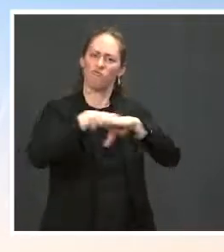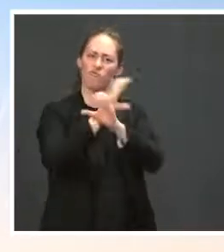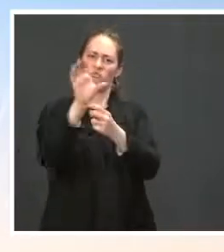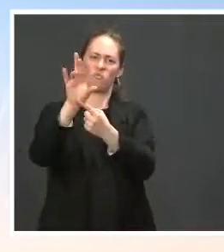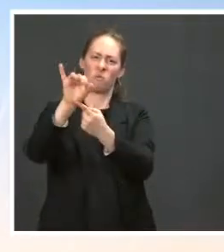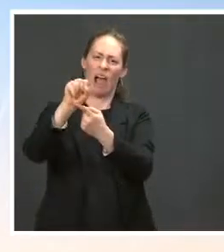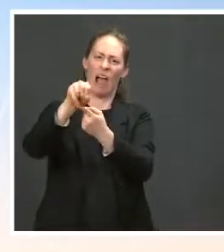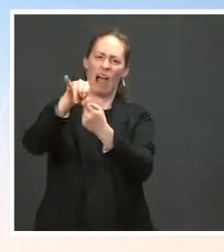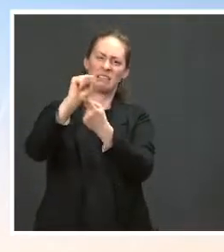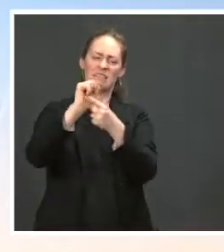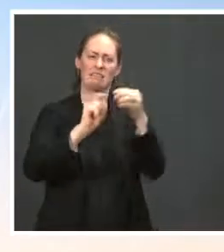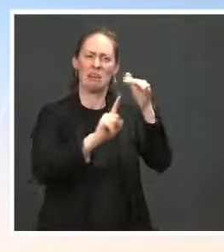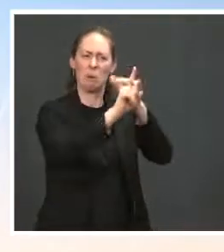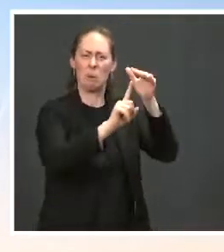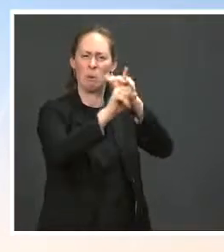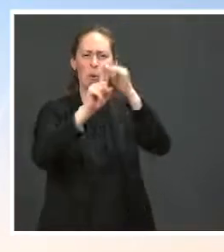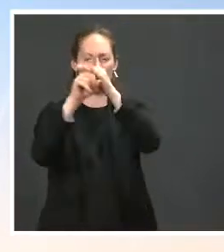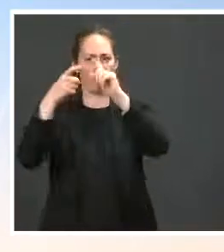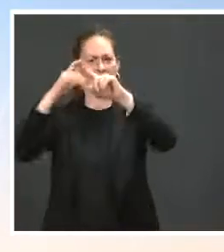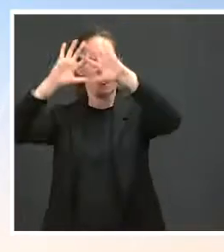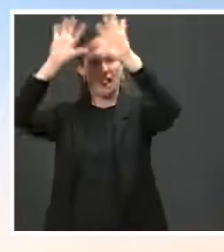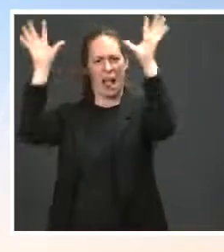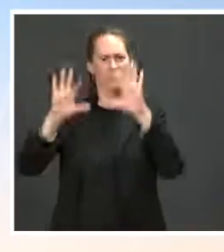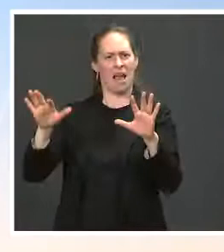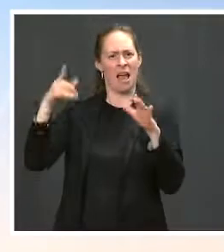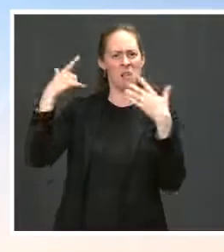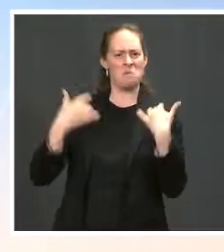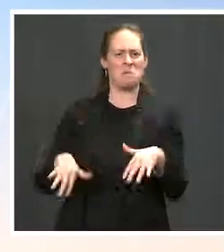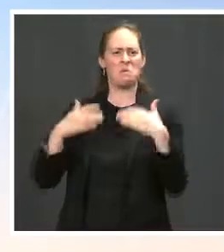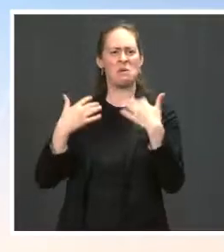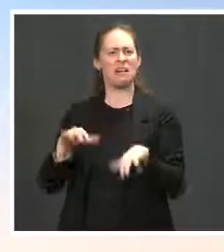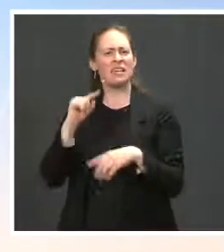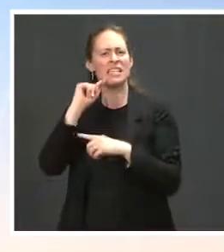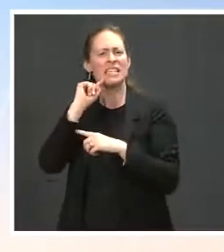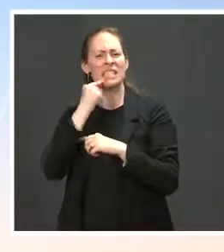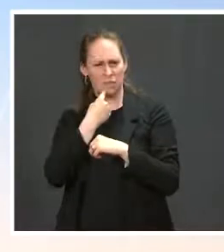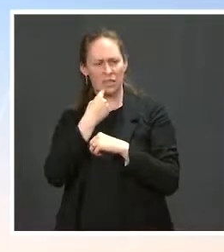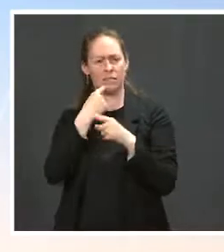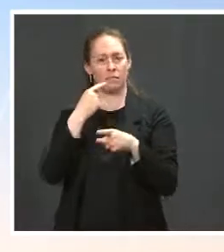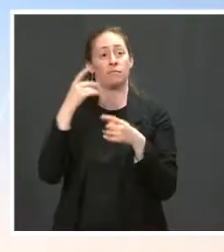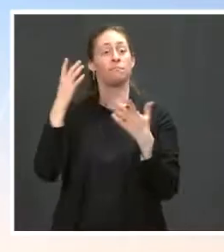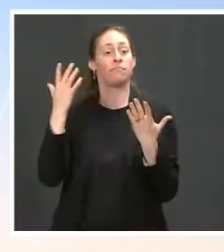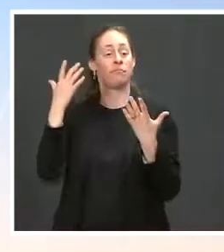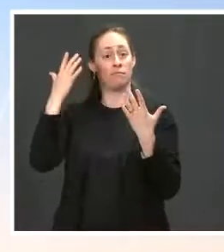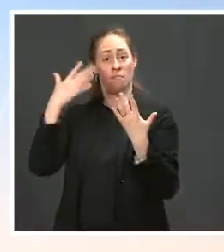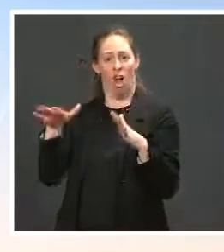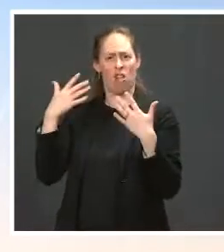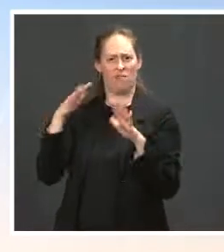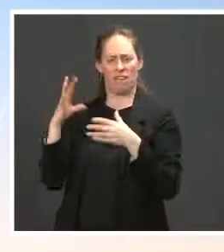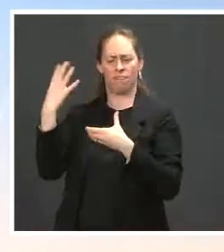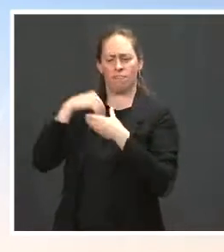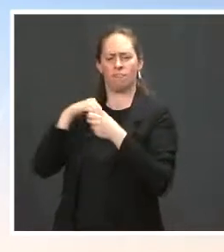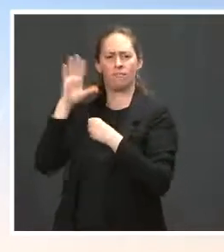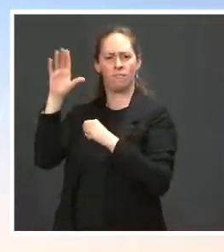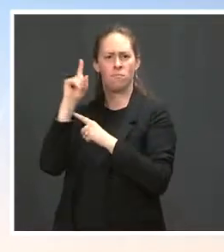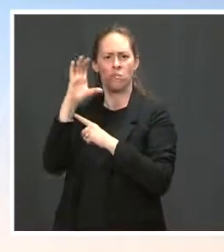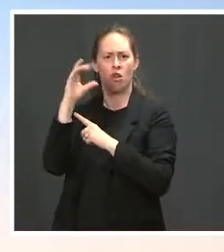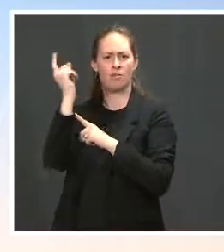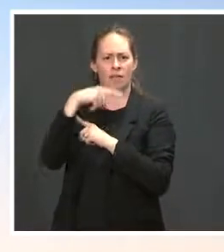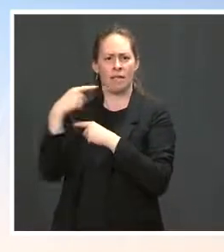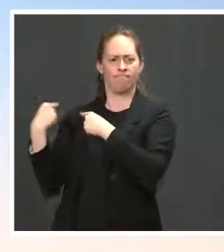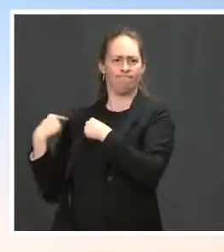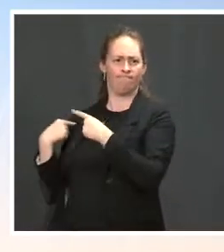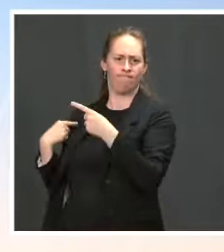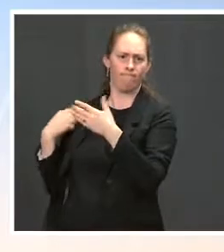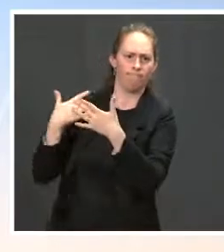world's largest emitters, is so significant that within 100 days of his presidency, he's convening the world's largest economies